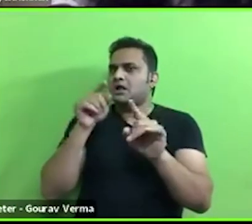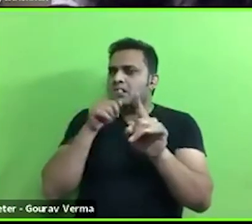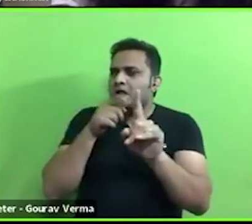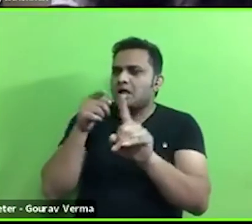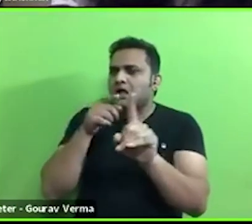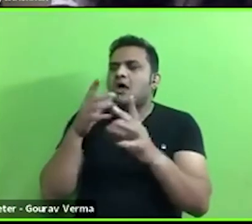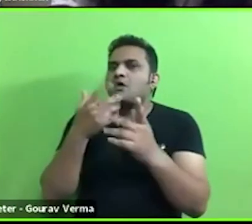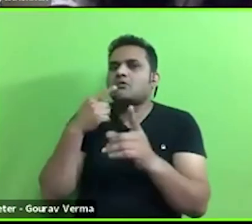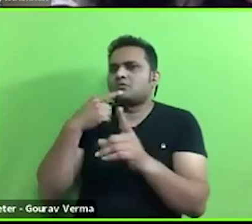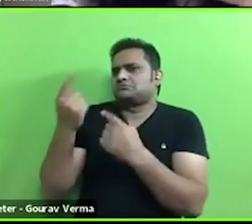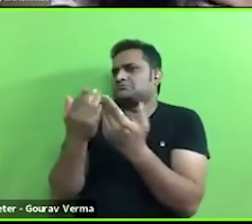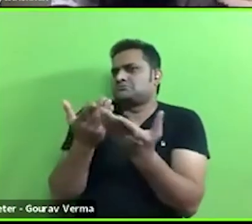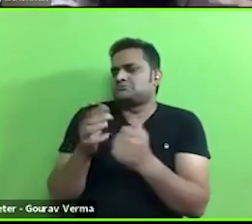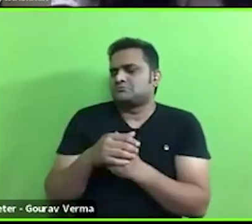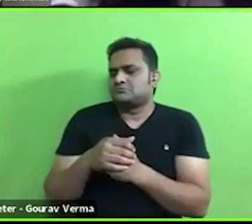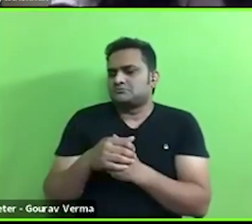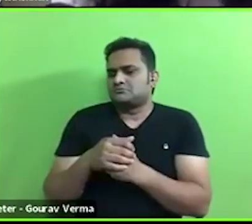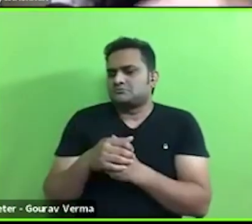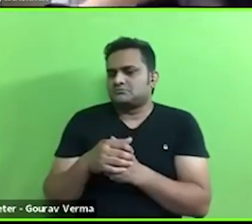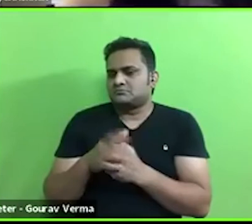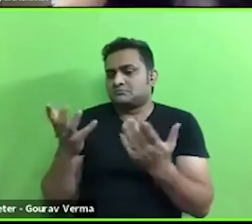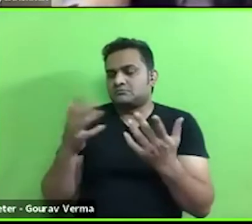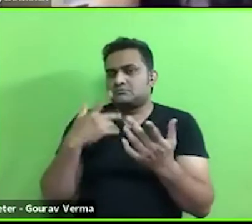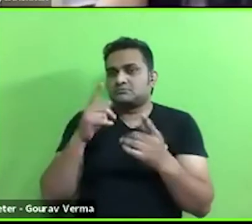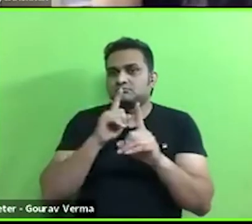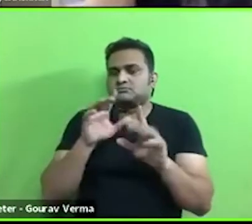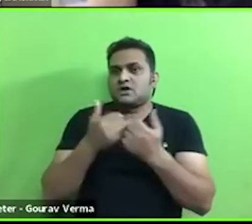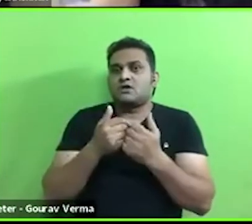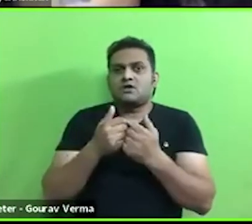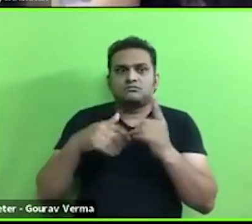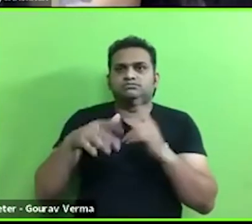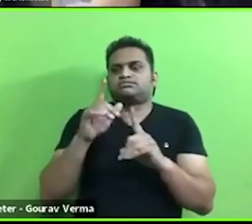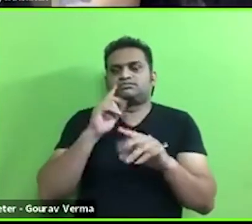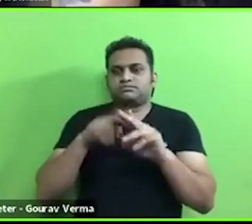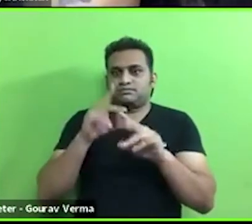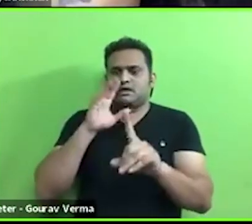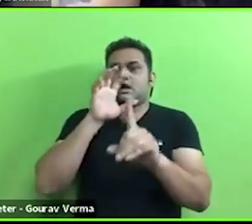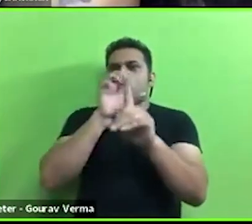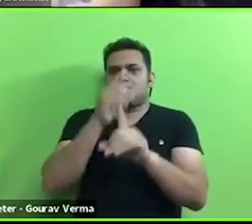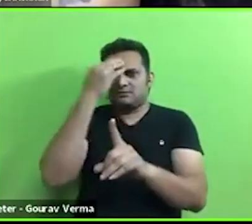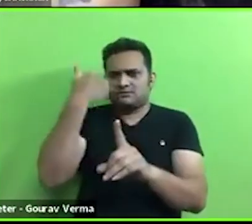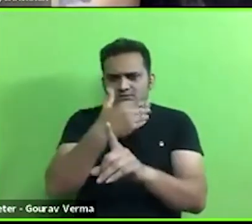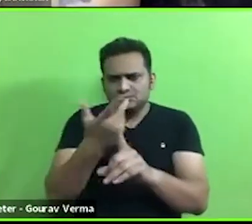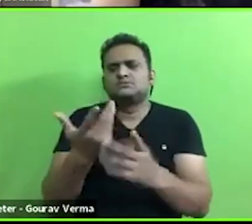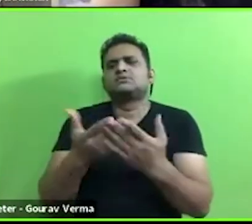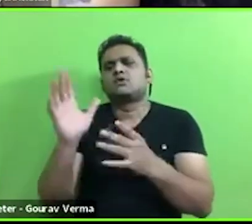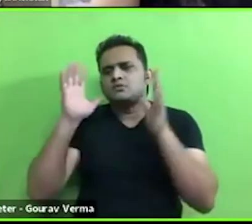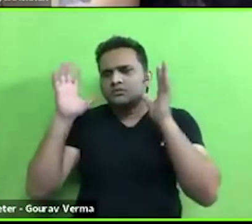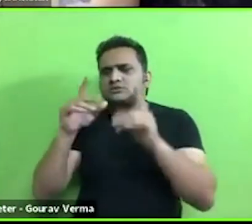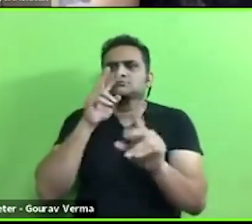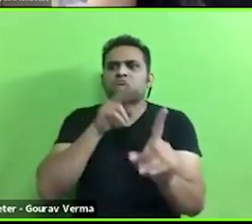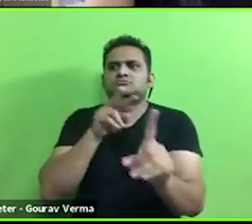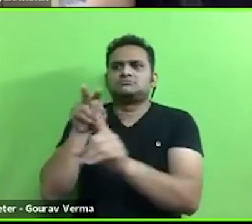kind of on its not leaving the position. I think even if you are identifying the Christian or Muslims, we still have to pay attention to how